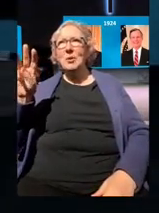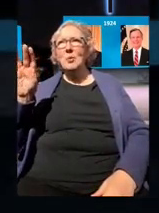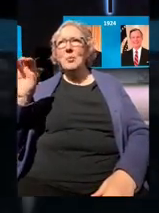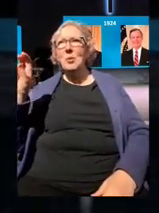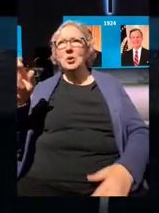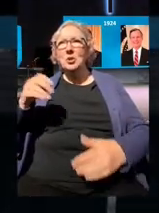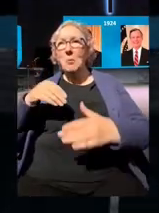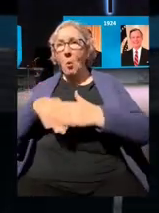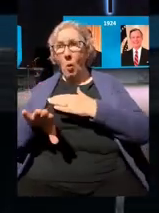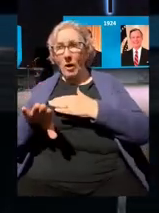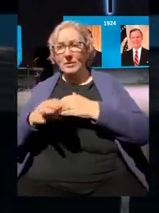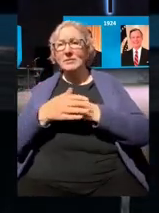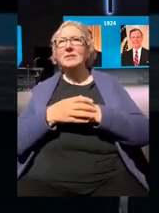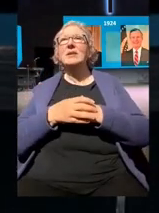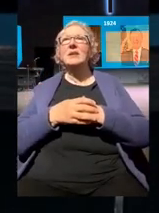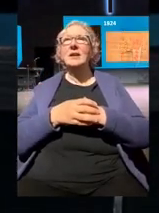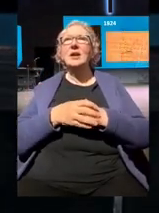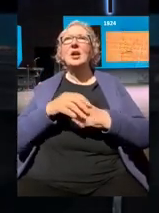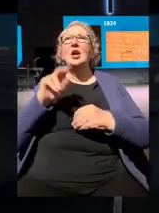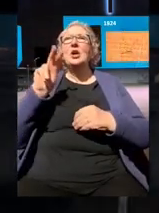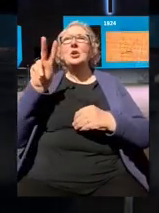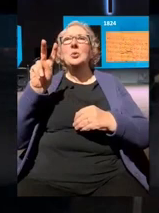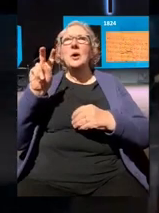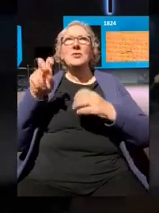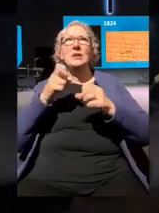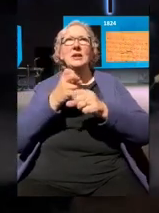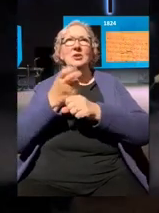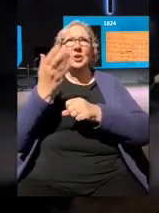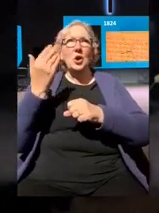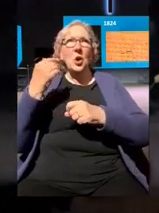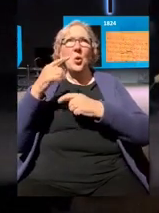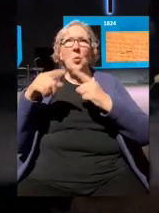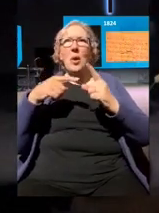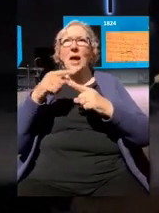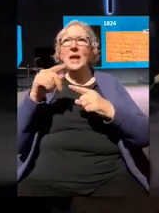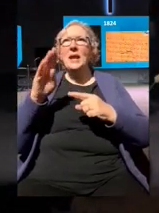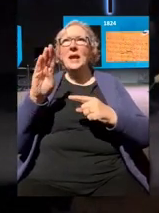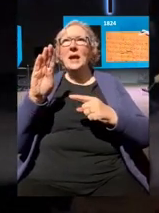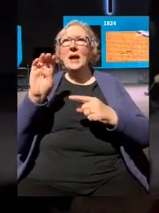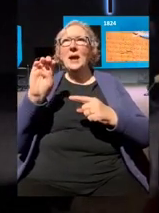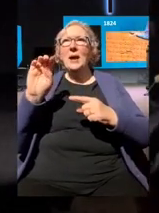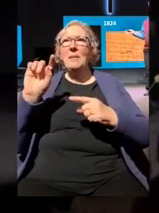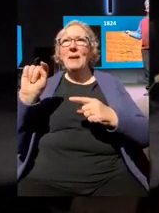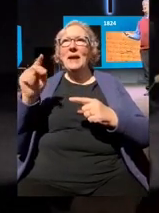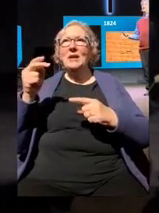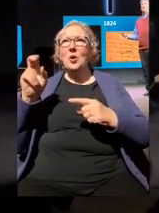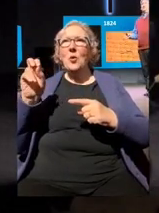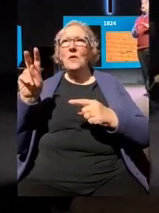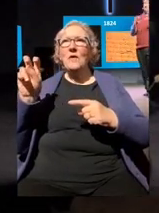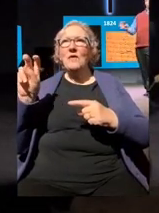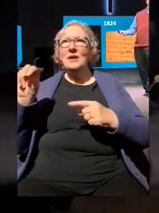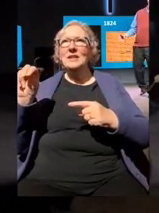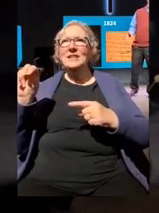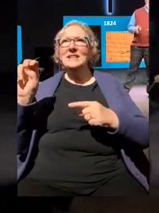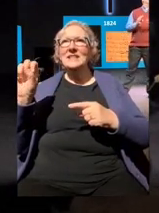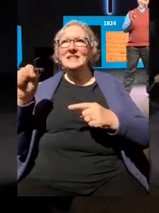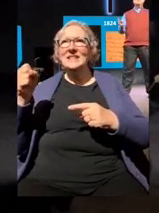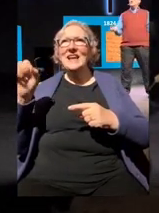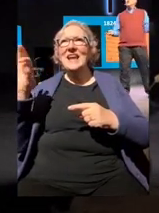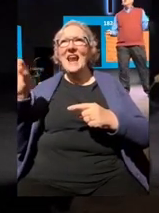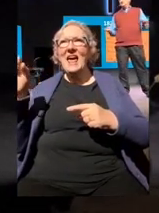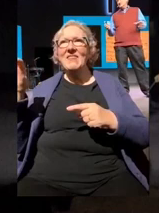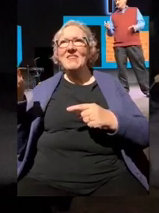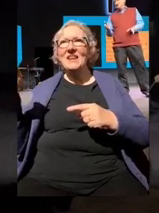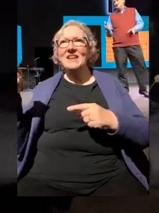that 200 years ago was when Beethoven's Ninth Symphony made its debut. I'm not talking about that, but that's another